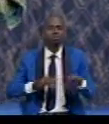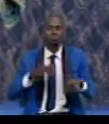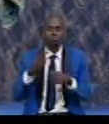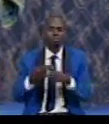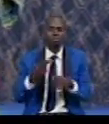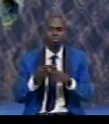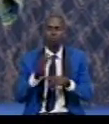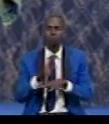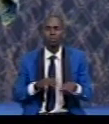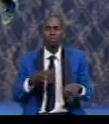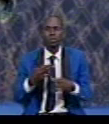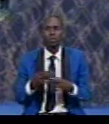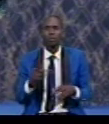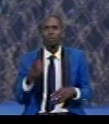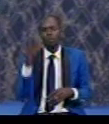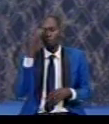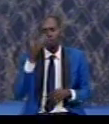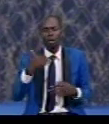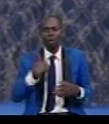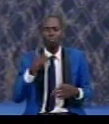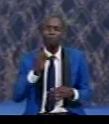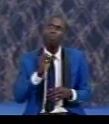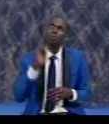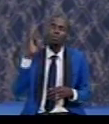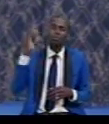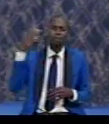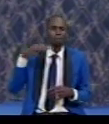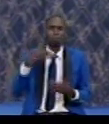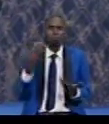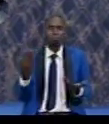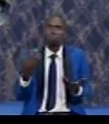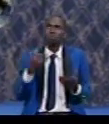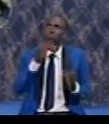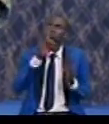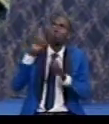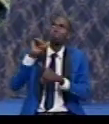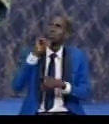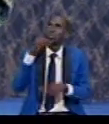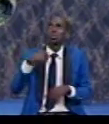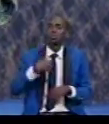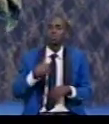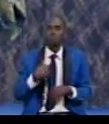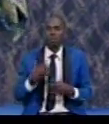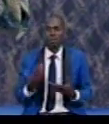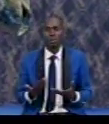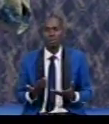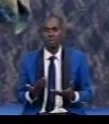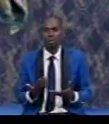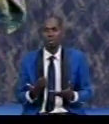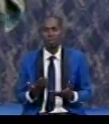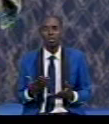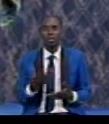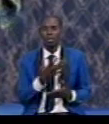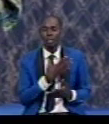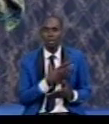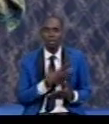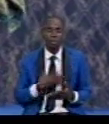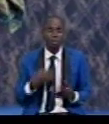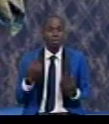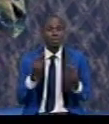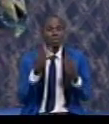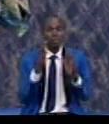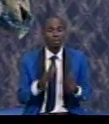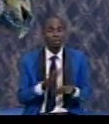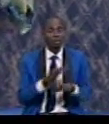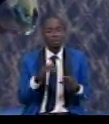Rosalyn, why have you put off the light? I said, it's not me. The sinner doesn't know. She's the person or himself putting off the